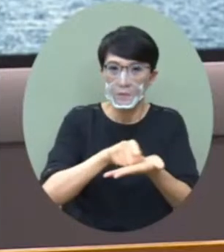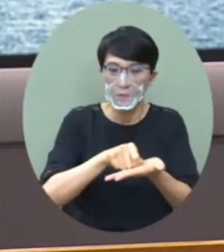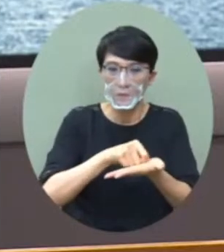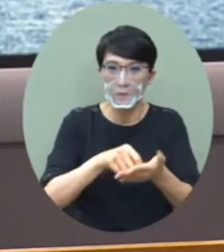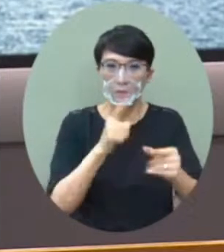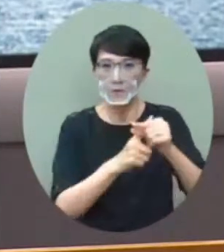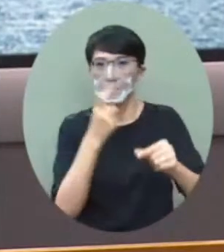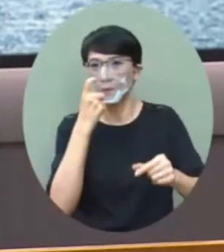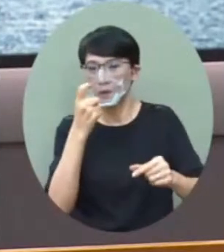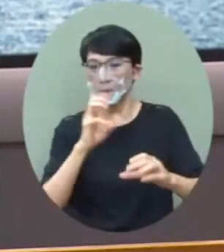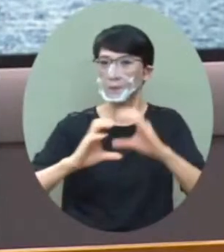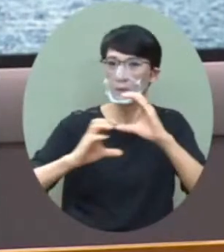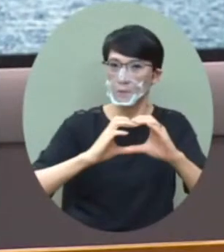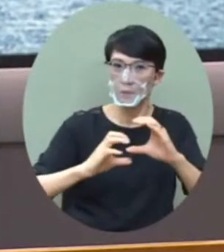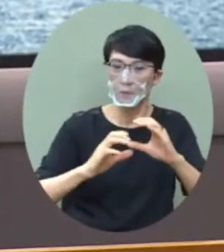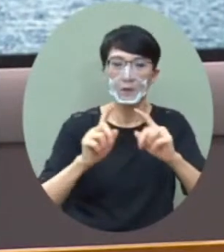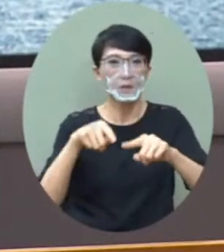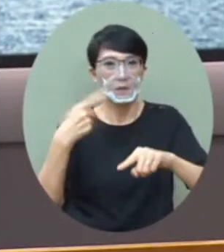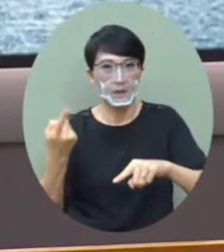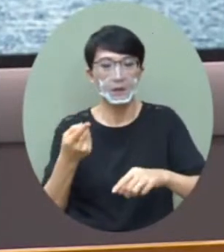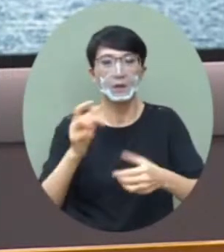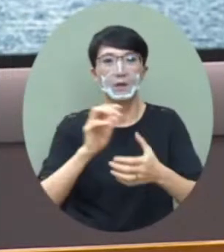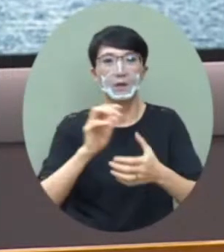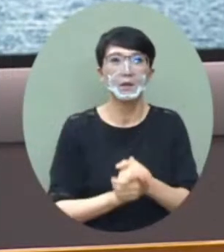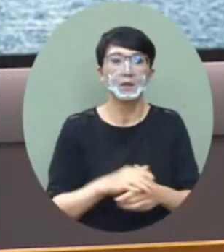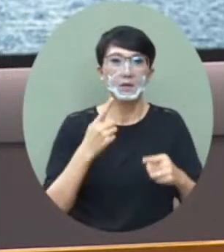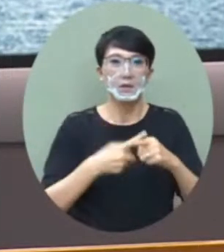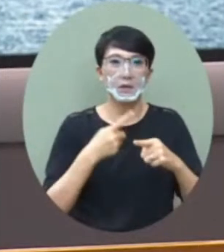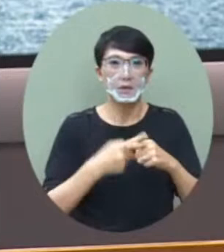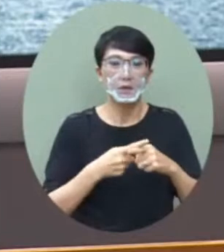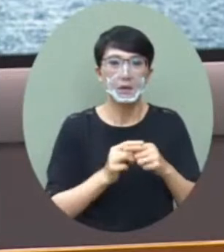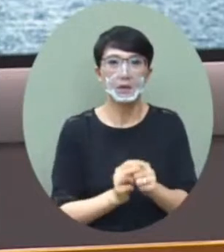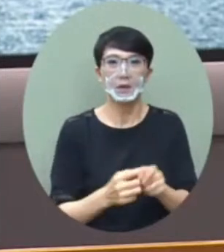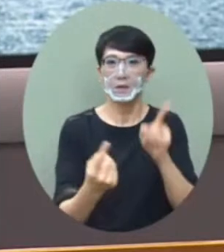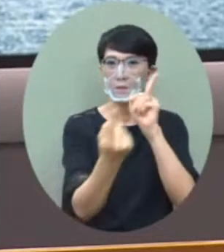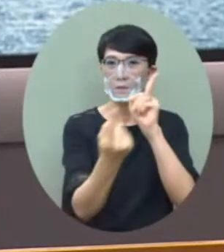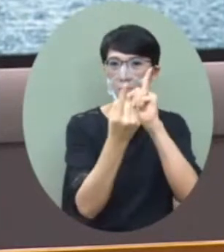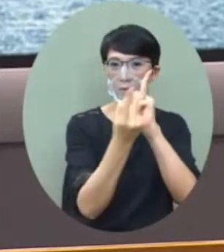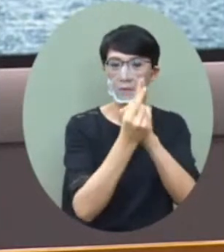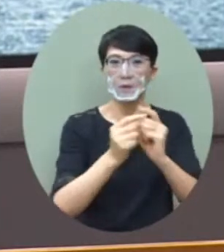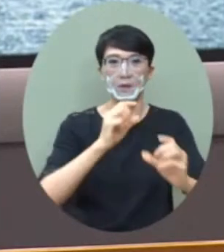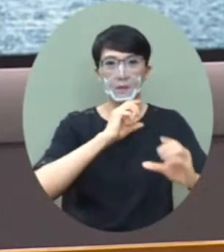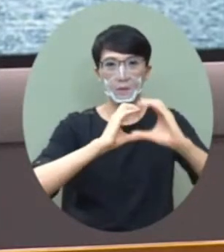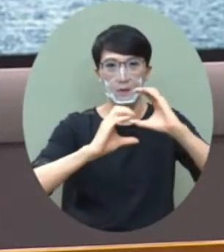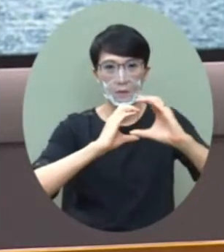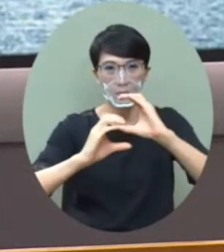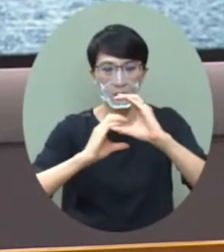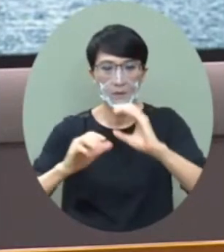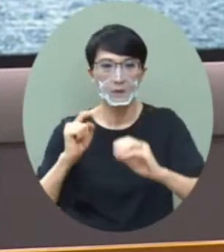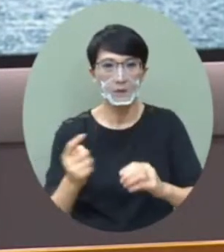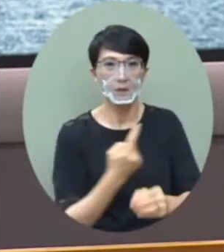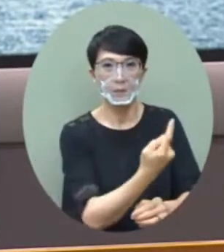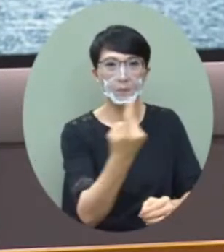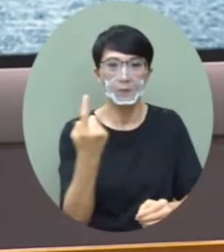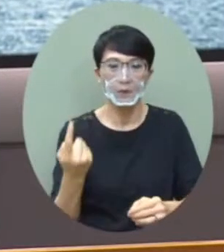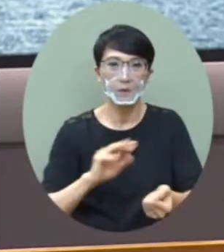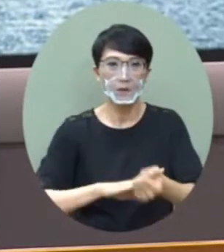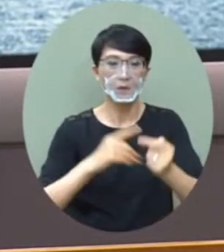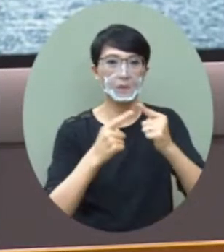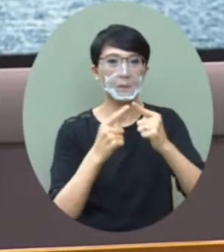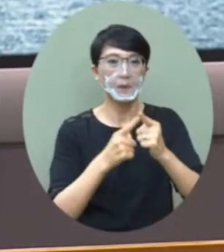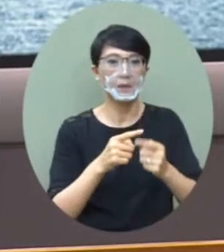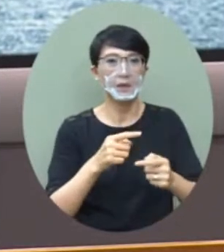Chinese, and we do not just rely on language or written records